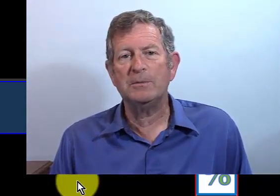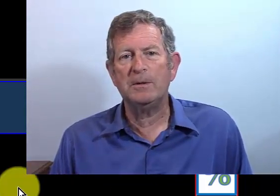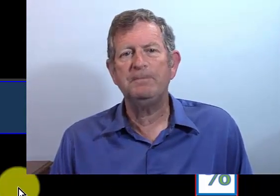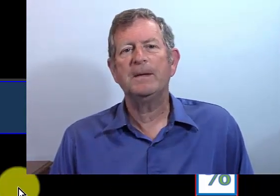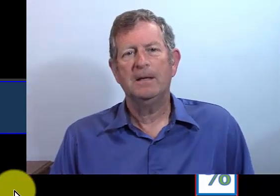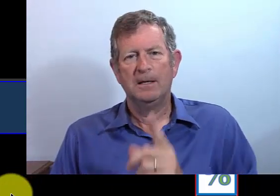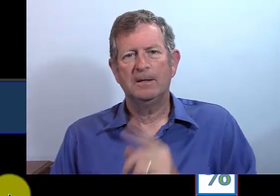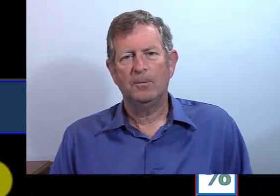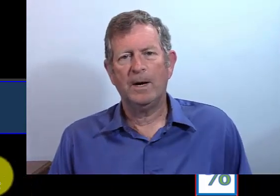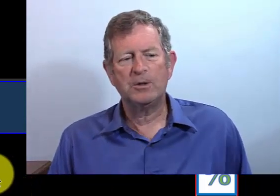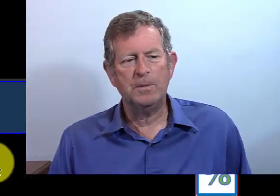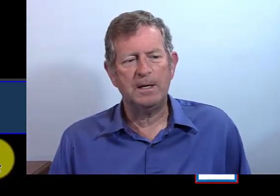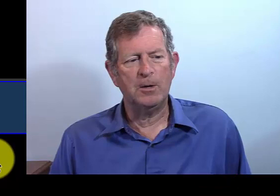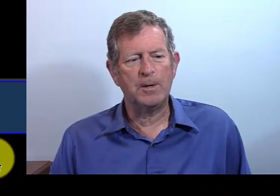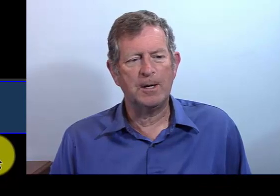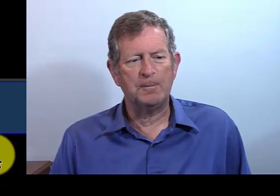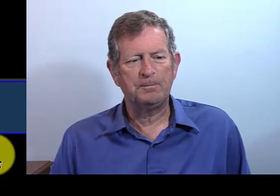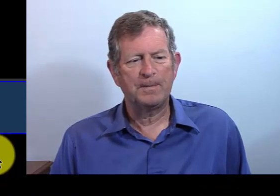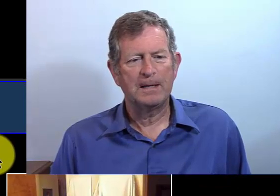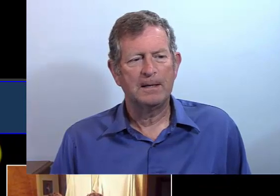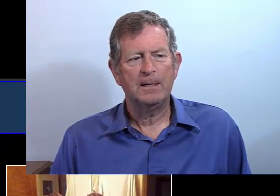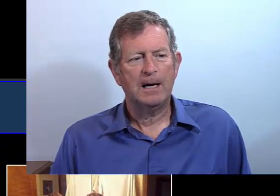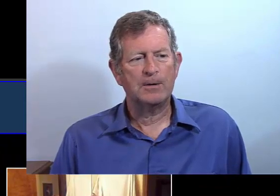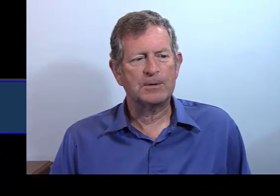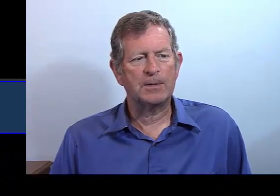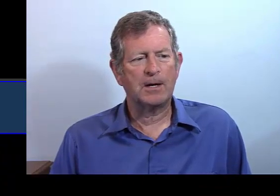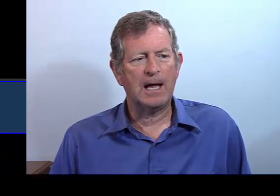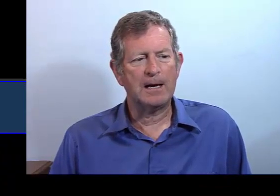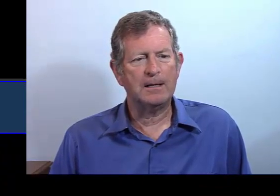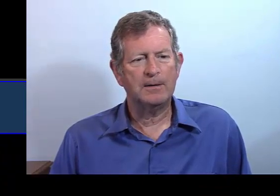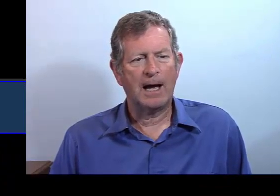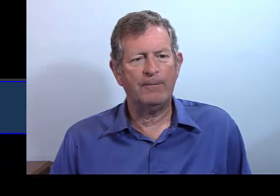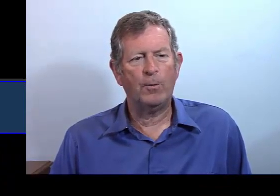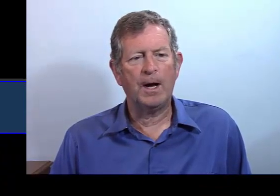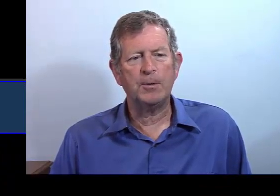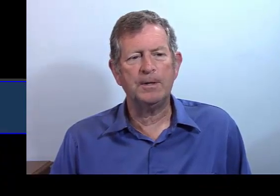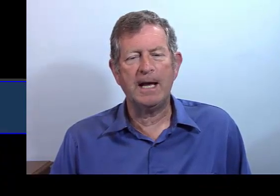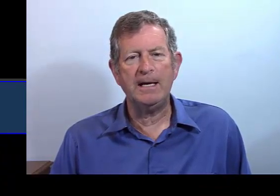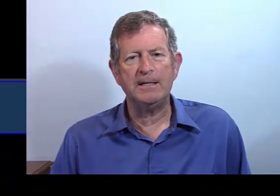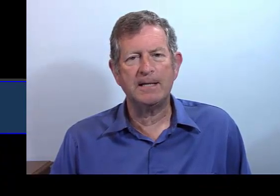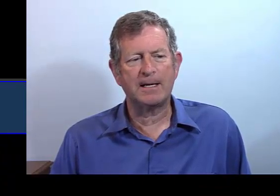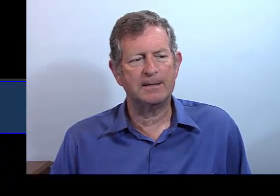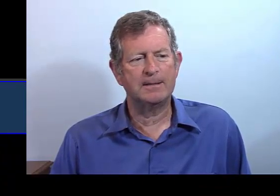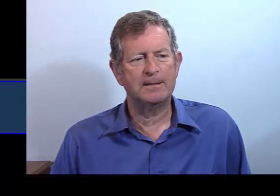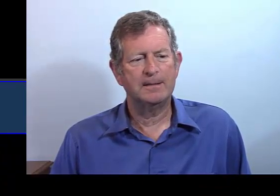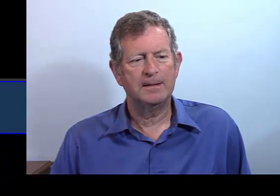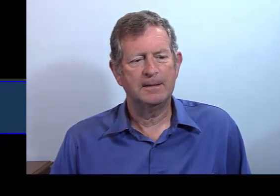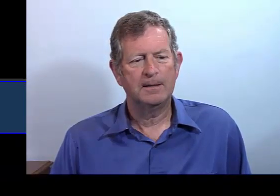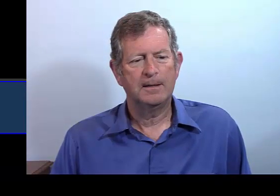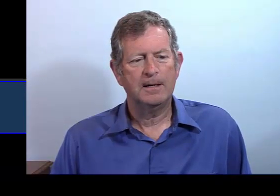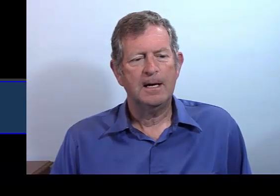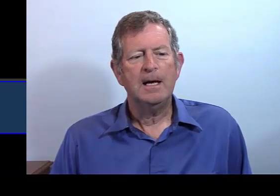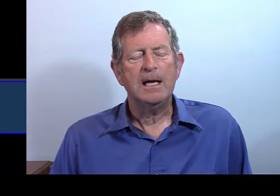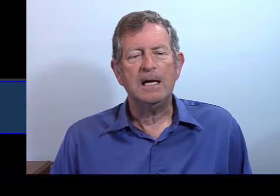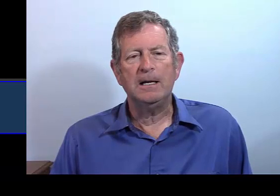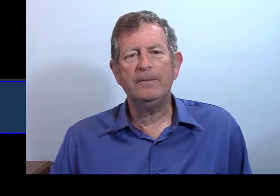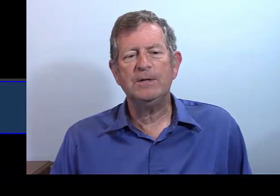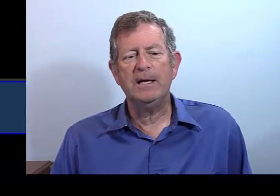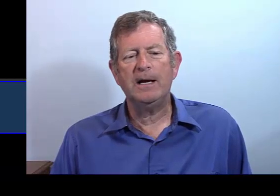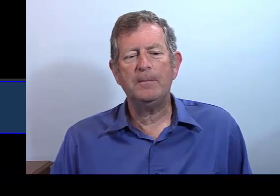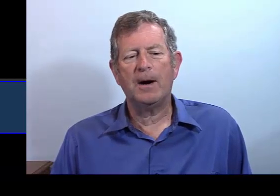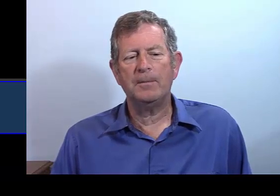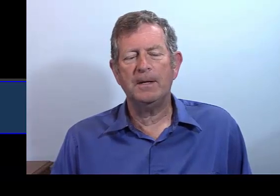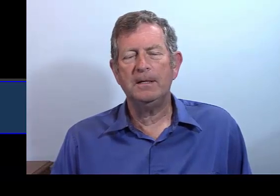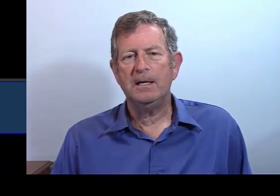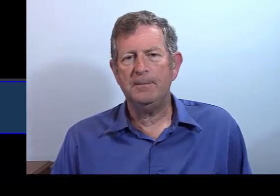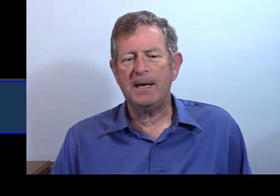think it's possible? Watch me. Here we go. I'll start the clock. I have 180 seconds. He lives